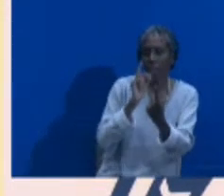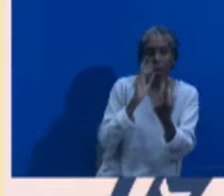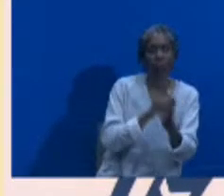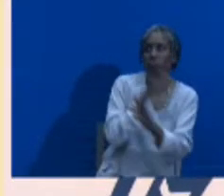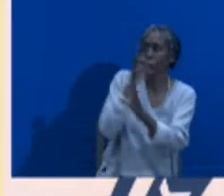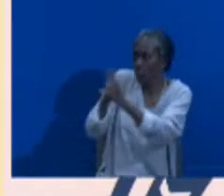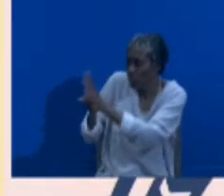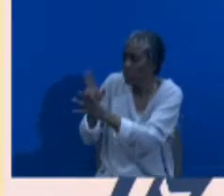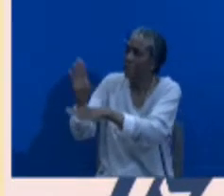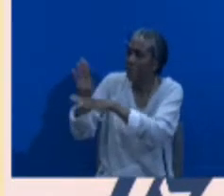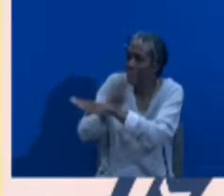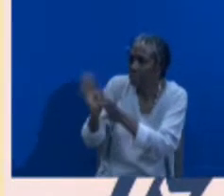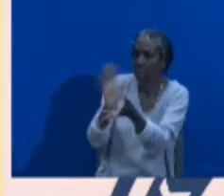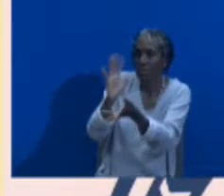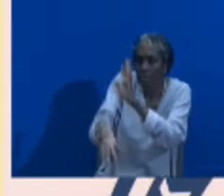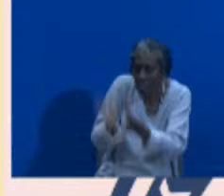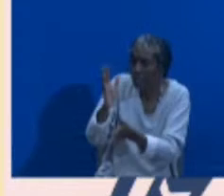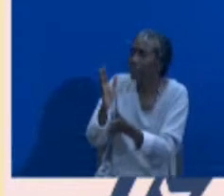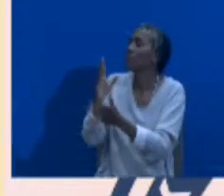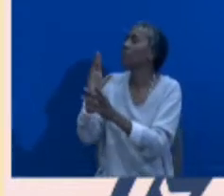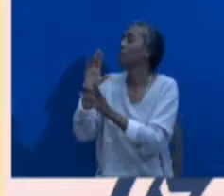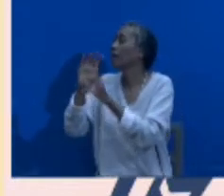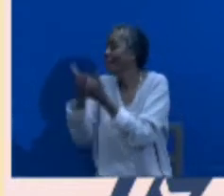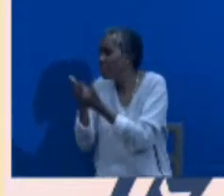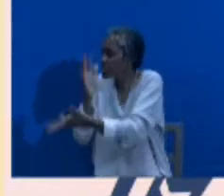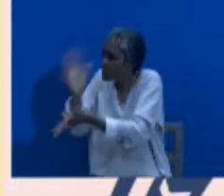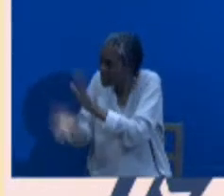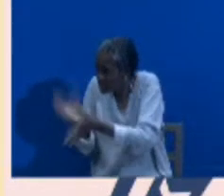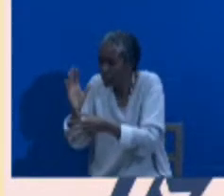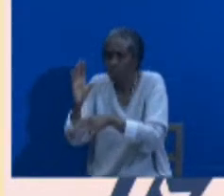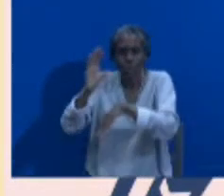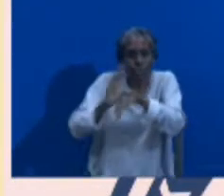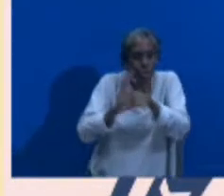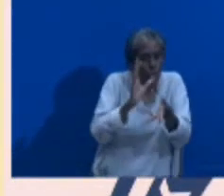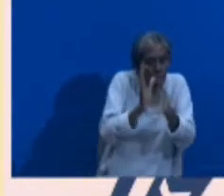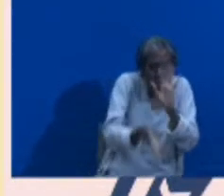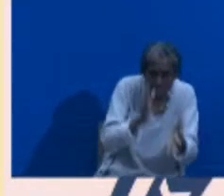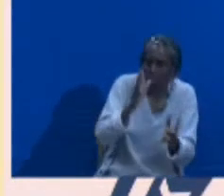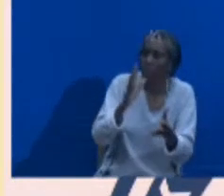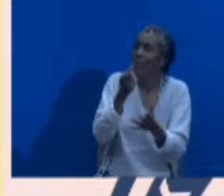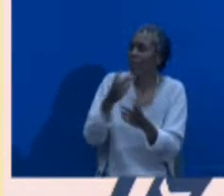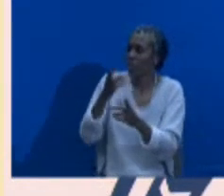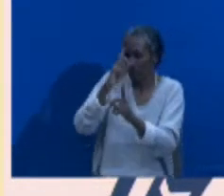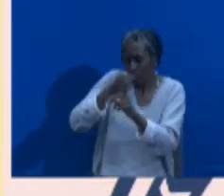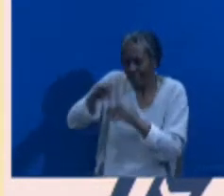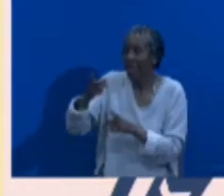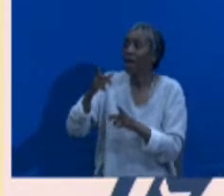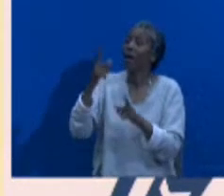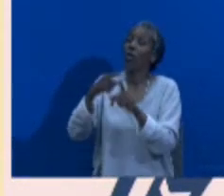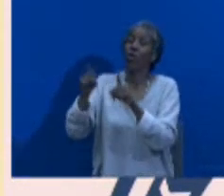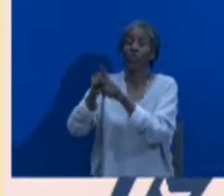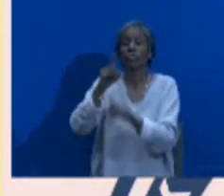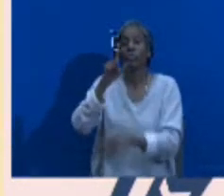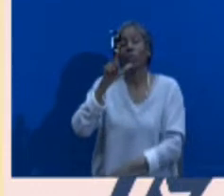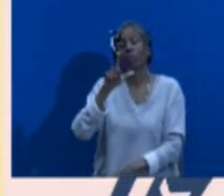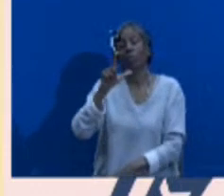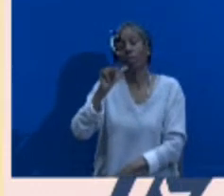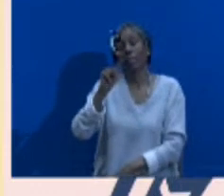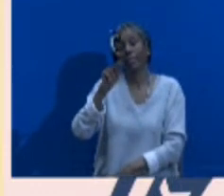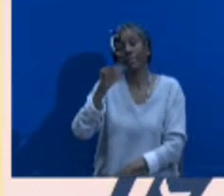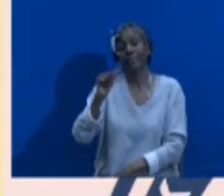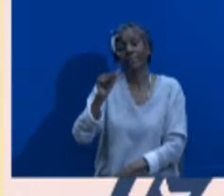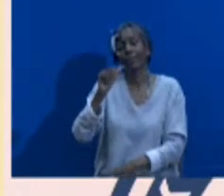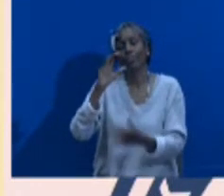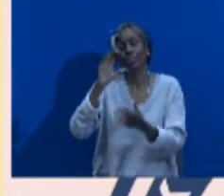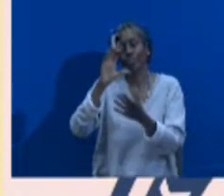serving businesses, as well as some other partners, including churches and the Latino Chamber of Commerce. We're also doing a good